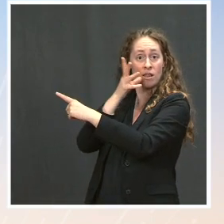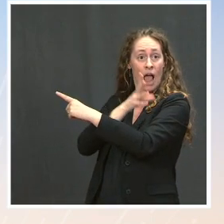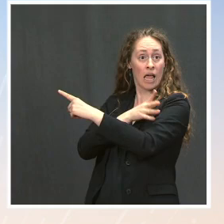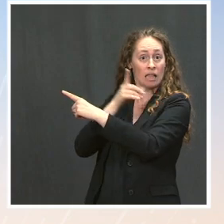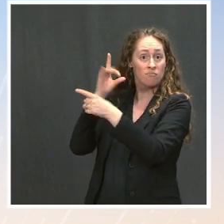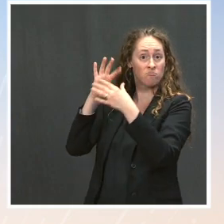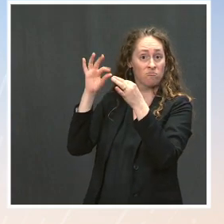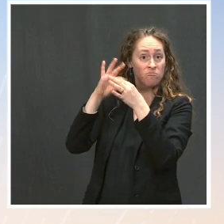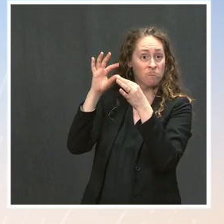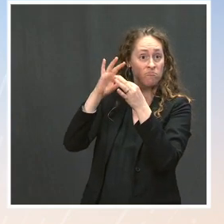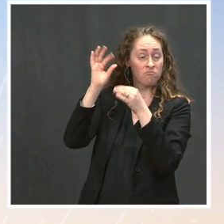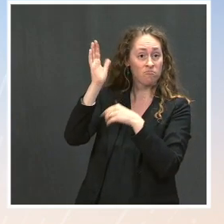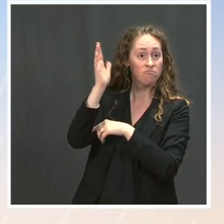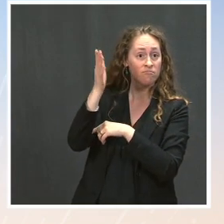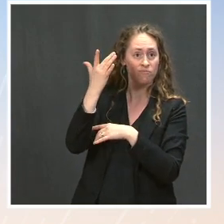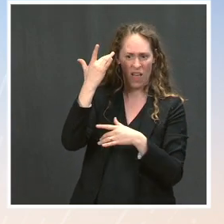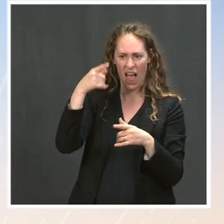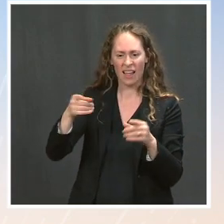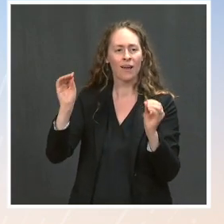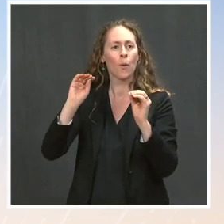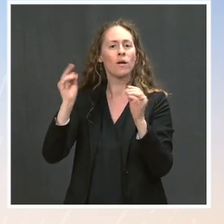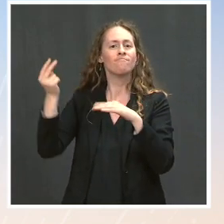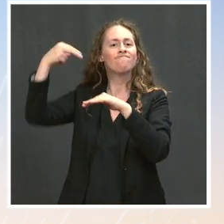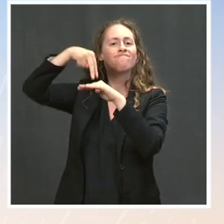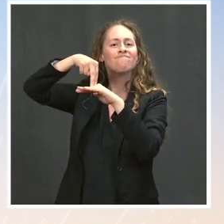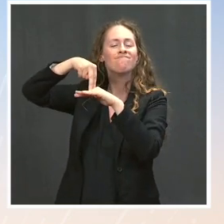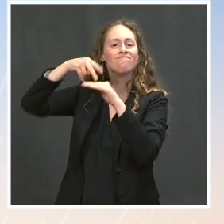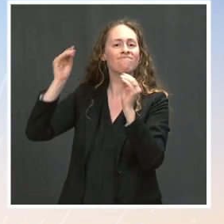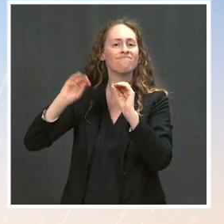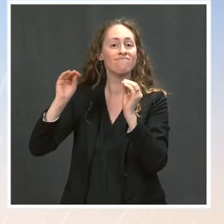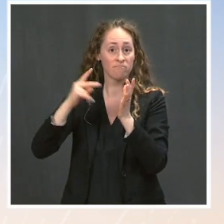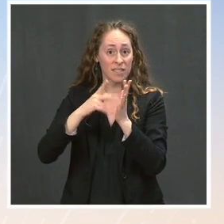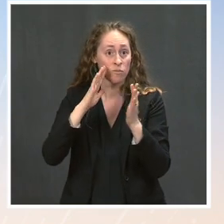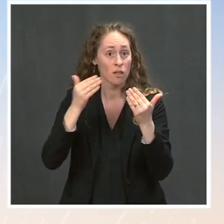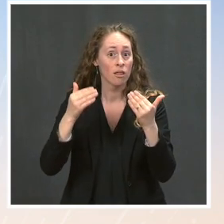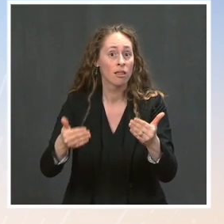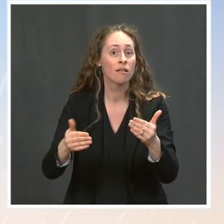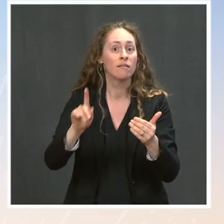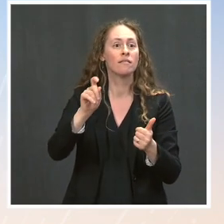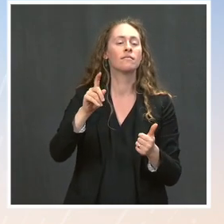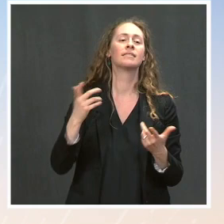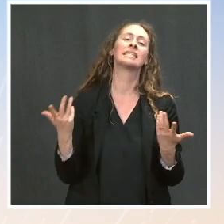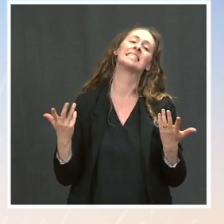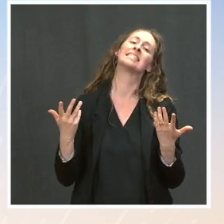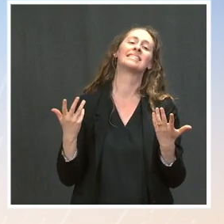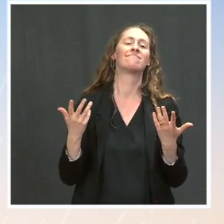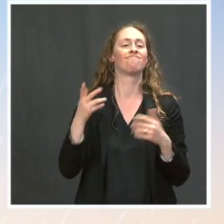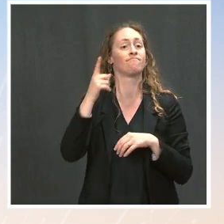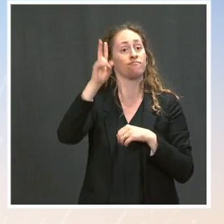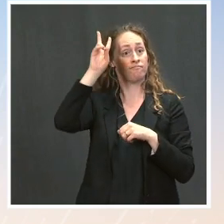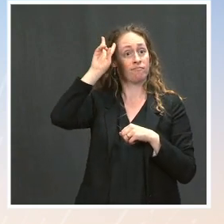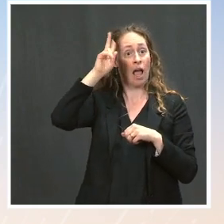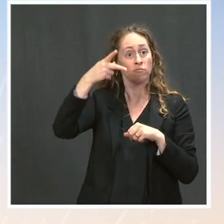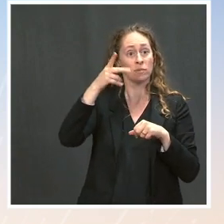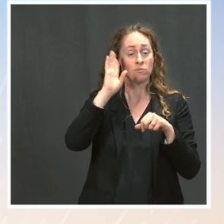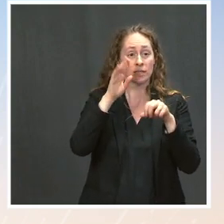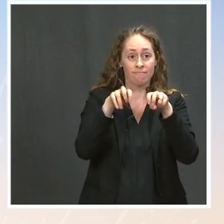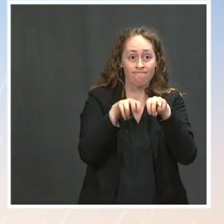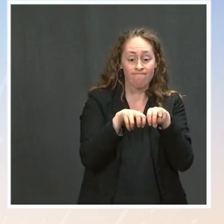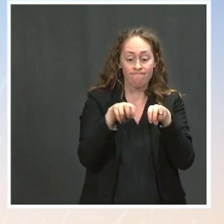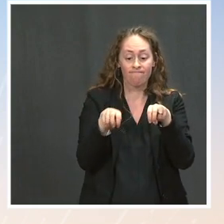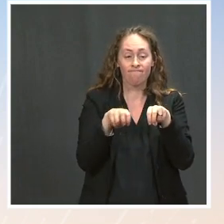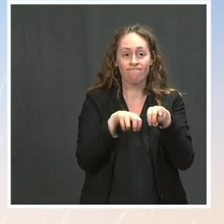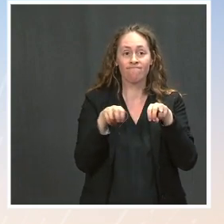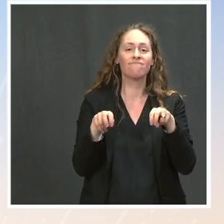full of guests? Not as people knew it previously, right? She won't be sitting in the box with people. We are looking for ways